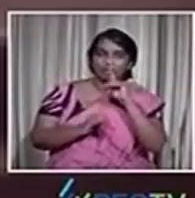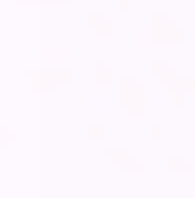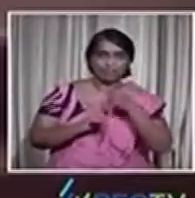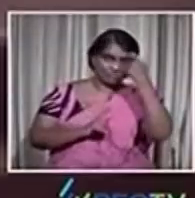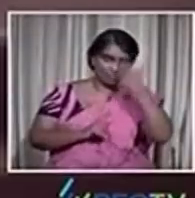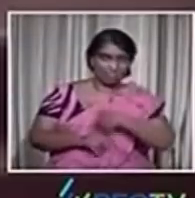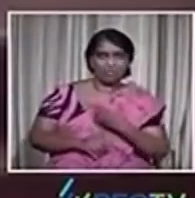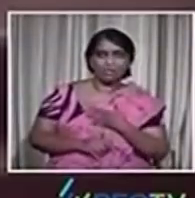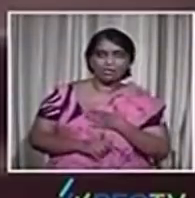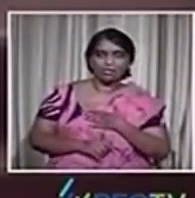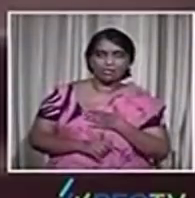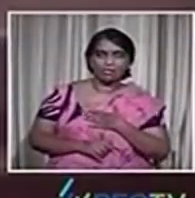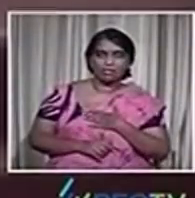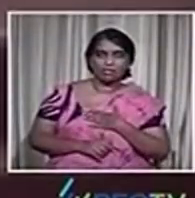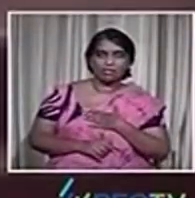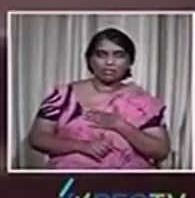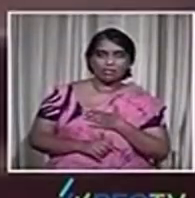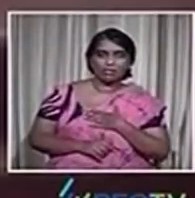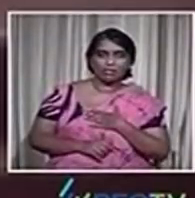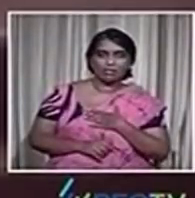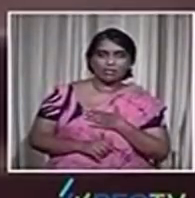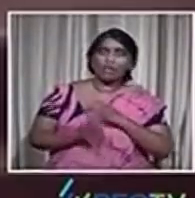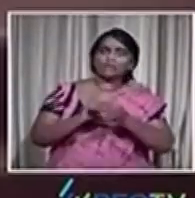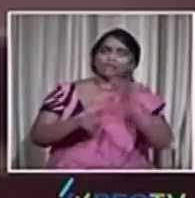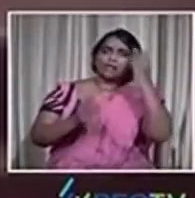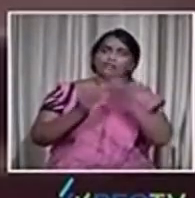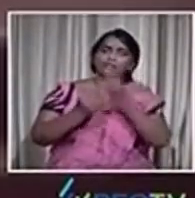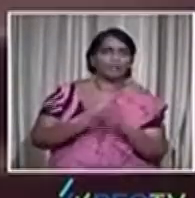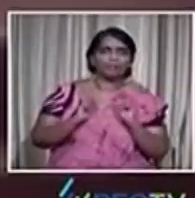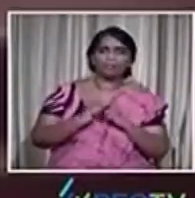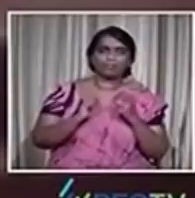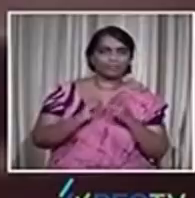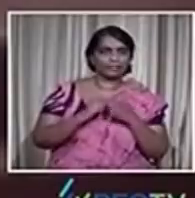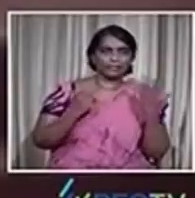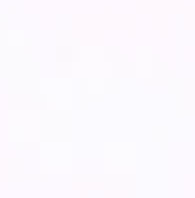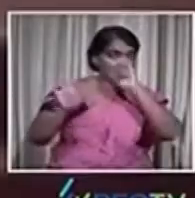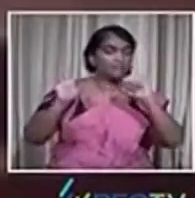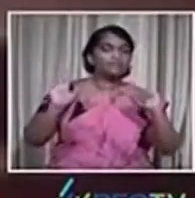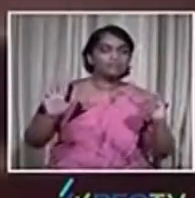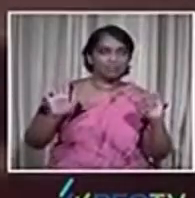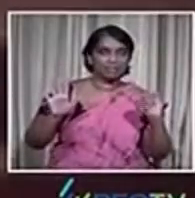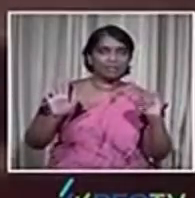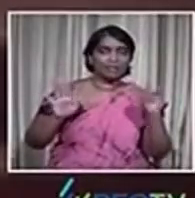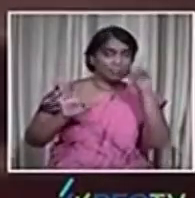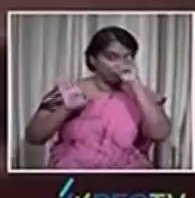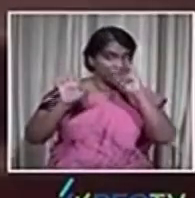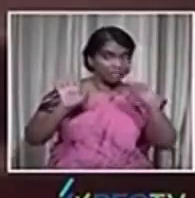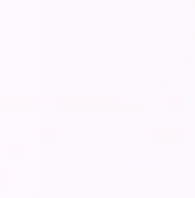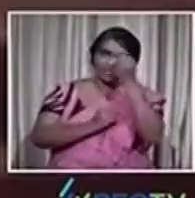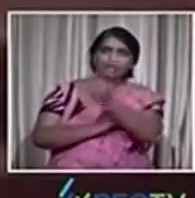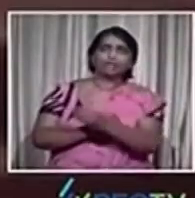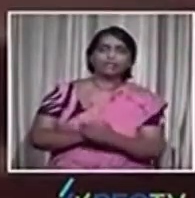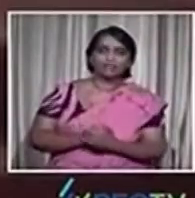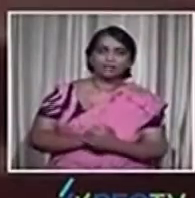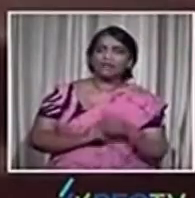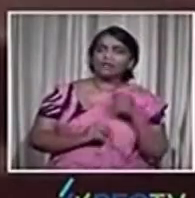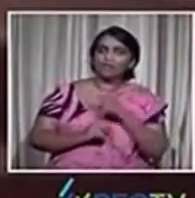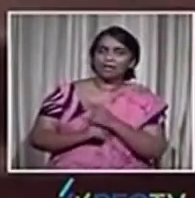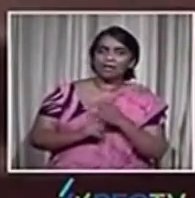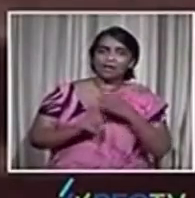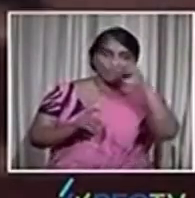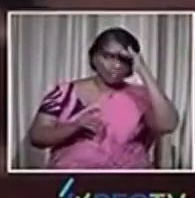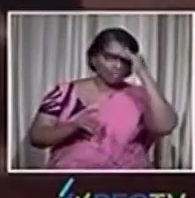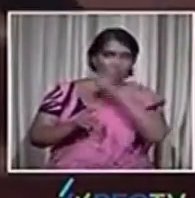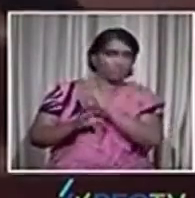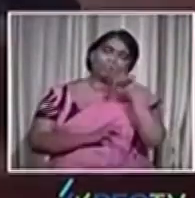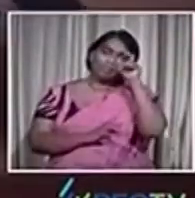change. Don't the younger MPs' wives cook for them? Do you not have a vehicle to travel? If we do not want to be attacked and jeered, there is